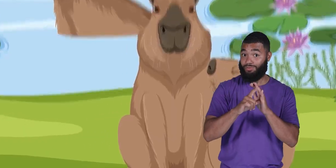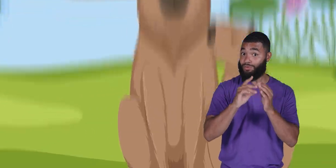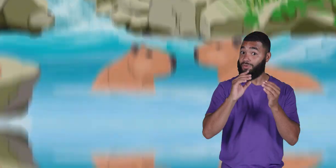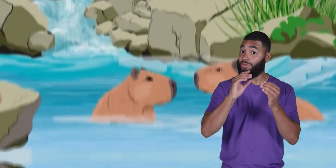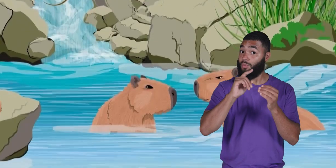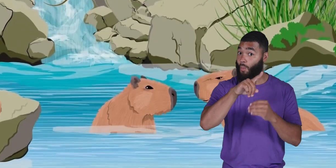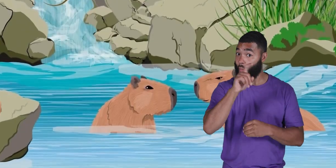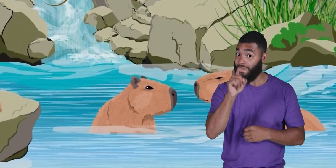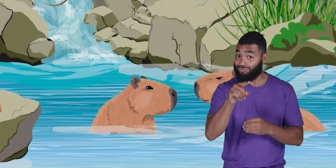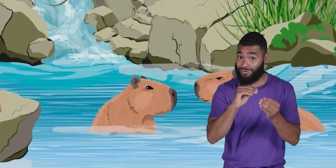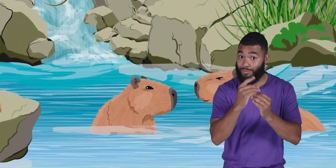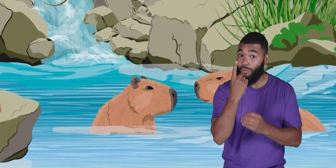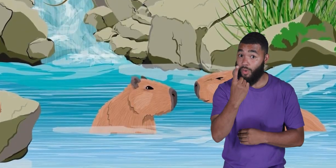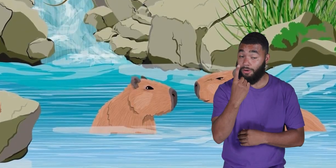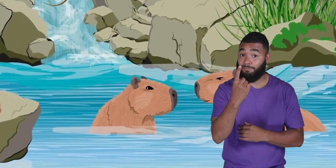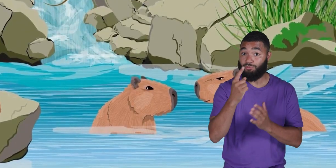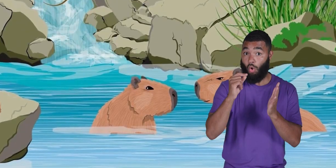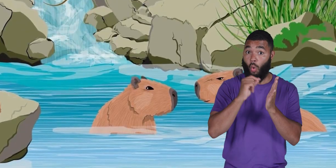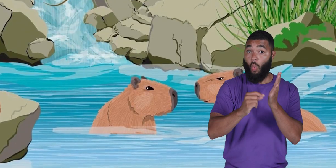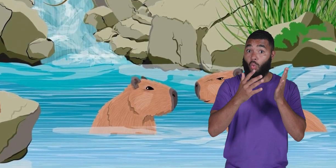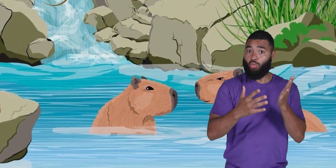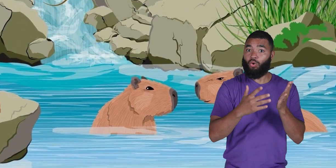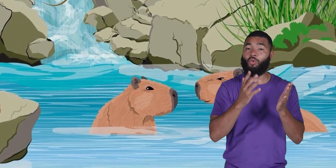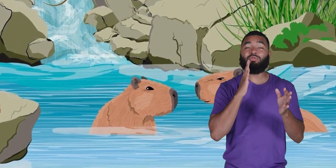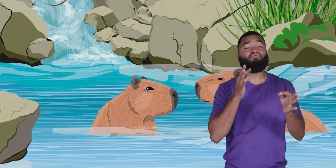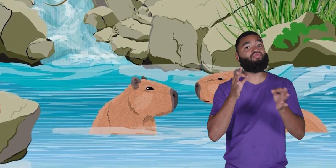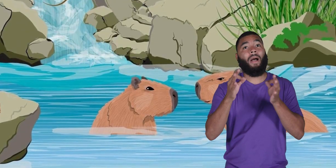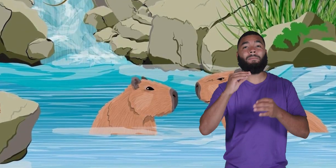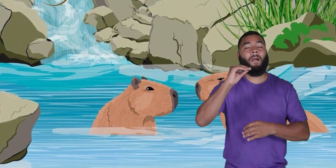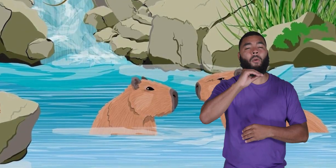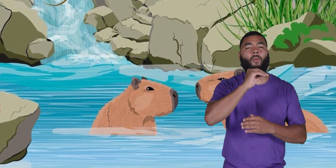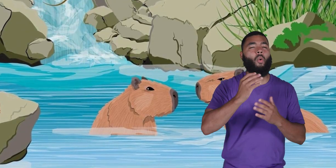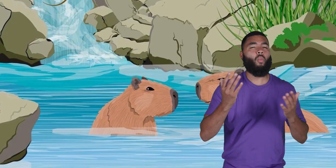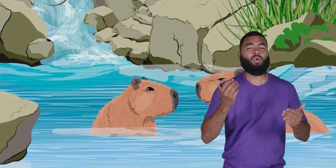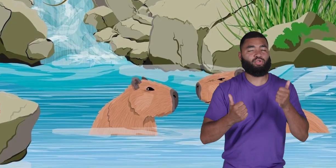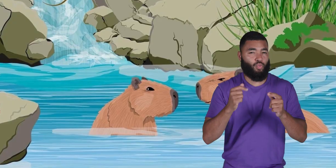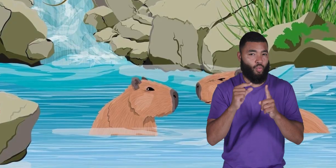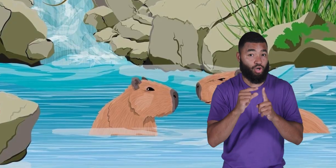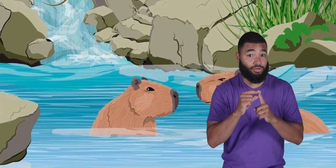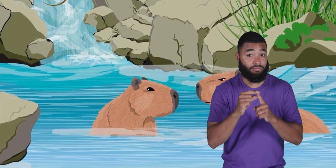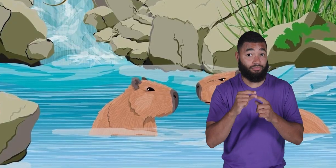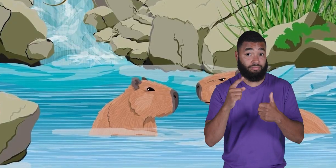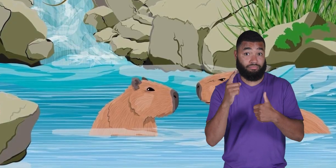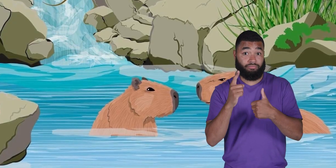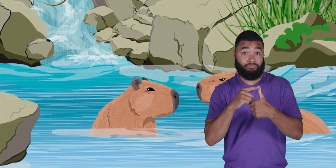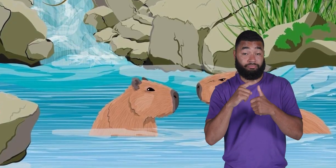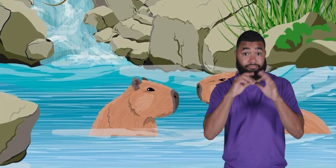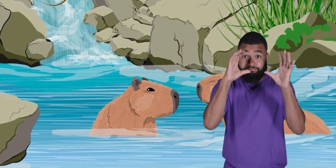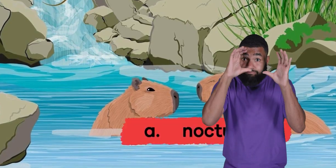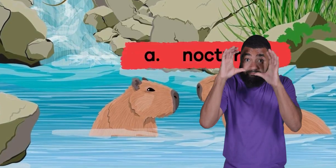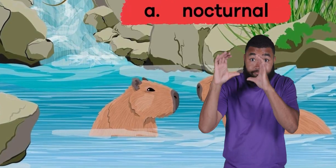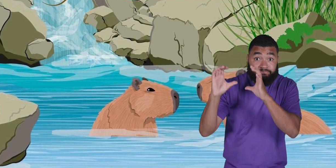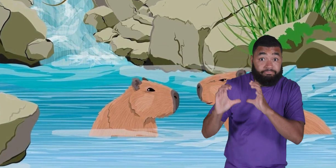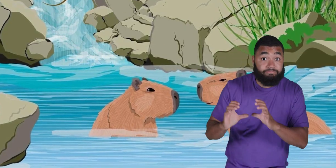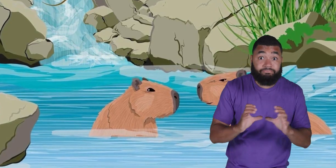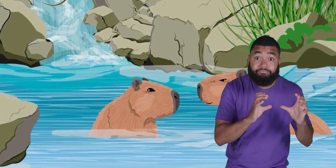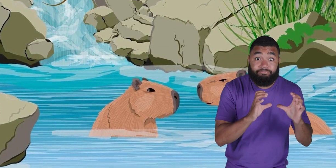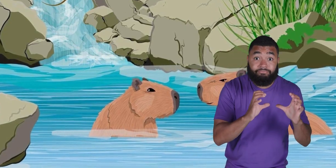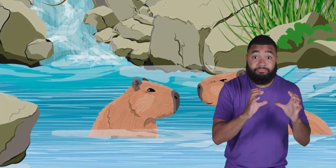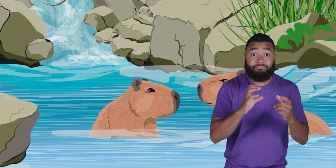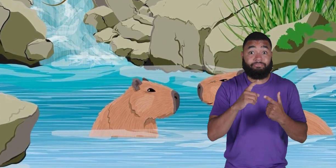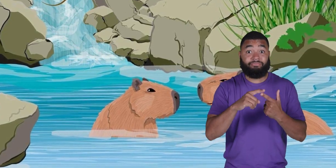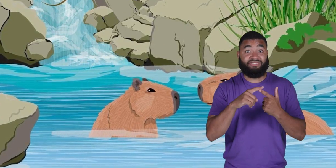question one choose the word the author would say best describes the capybara a